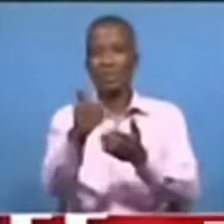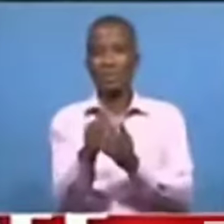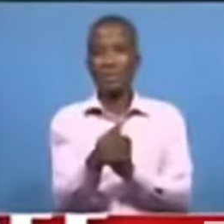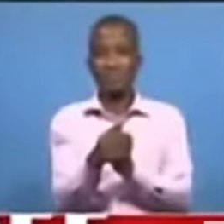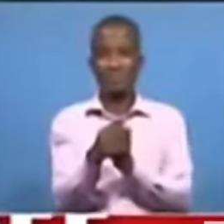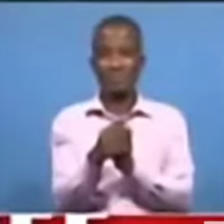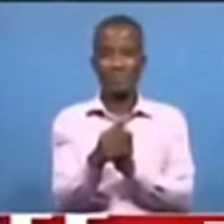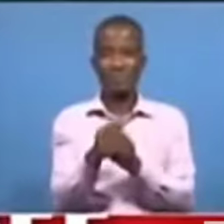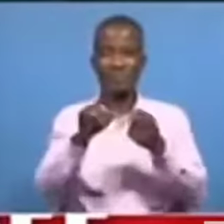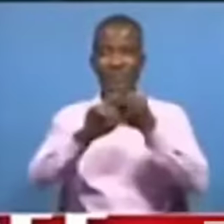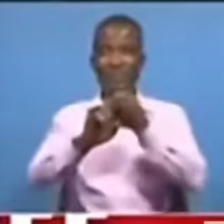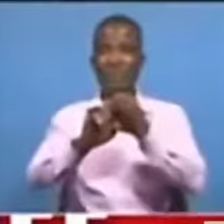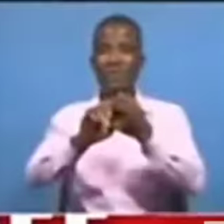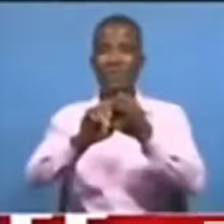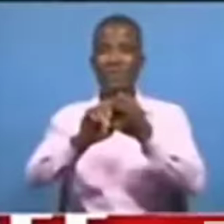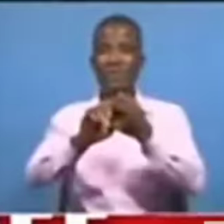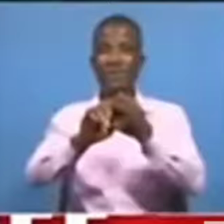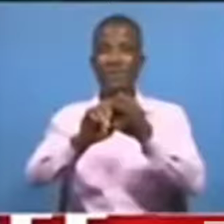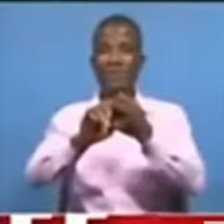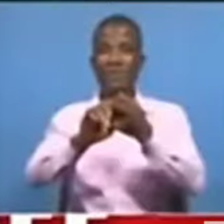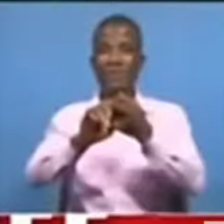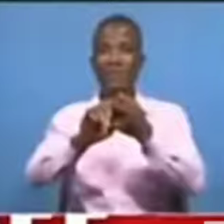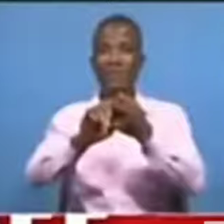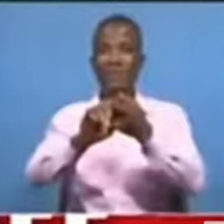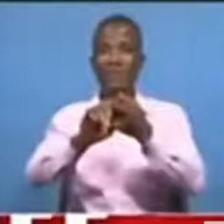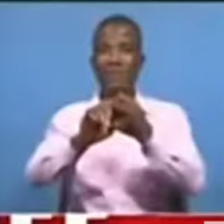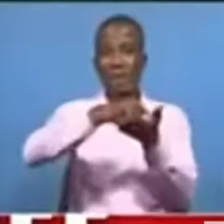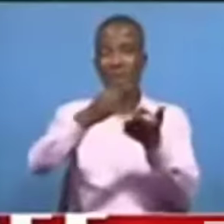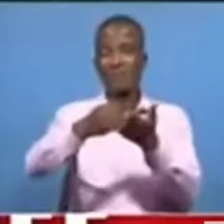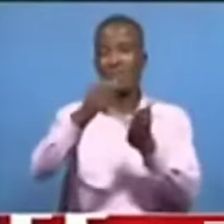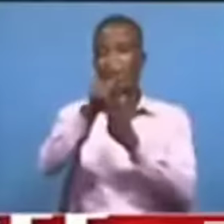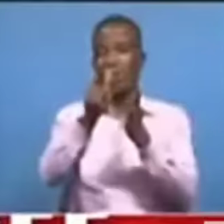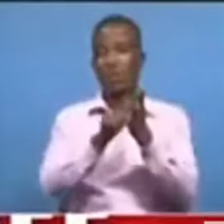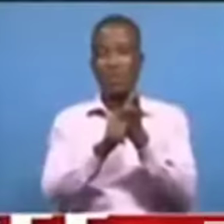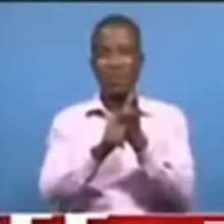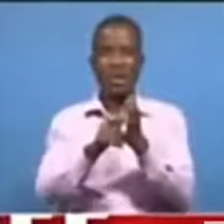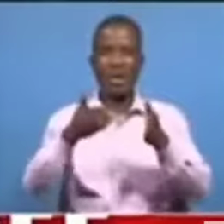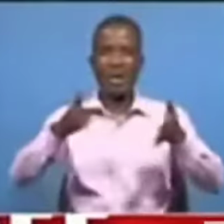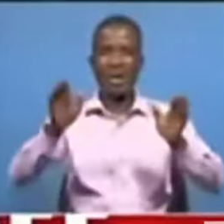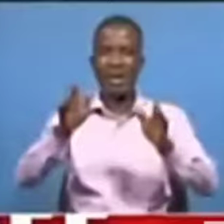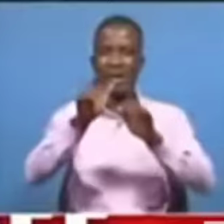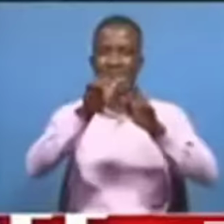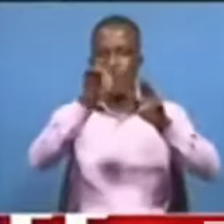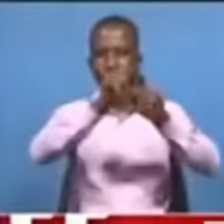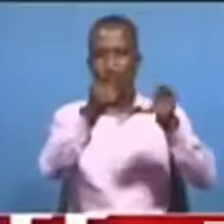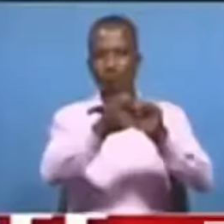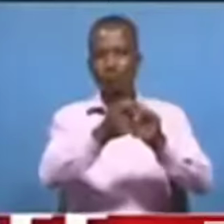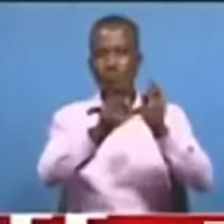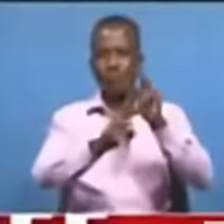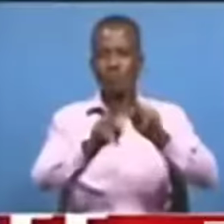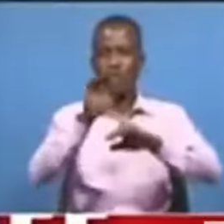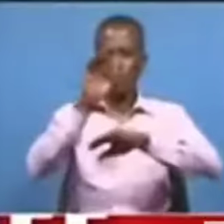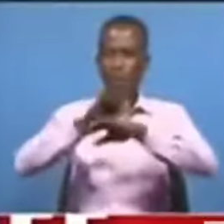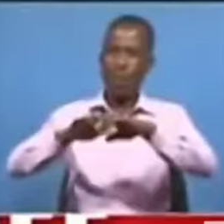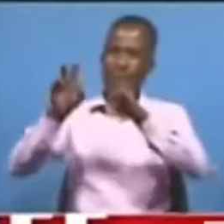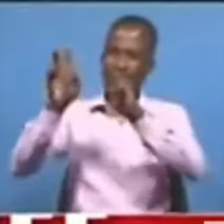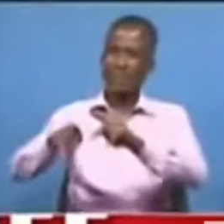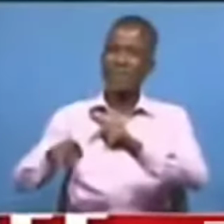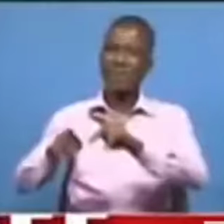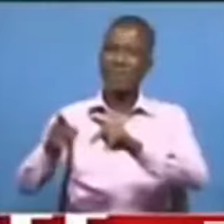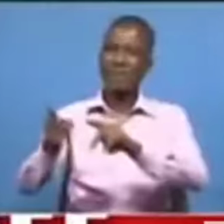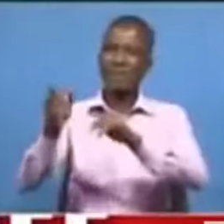72 of the Evidence Act allows a party to call a person